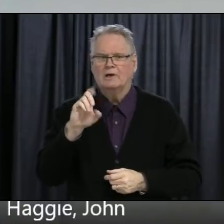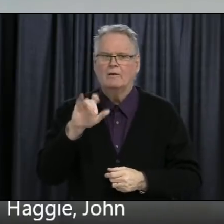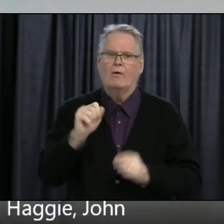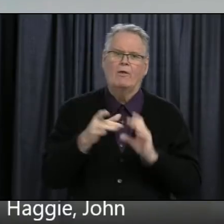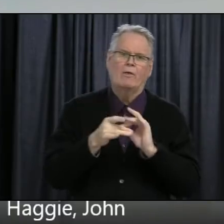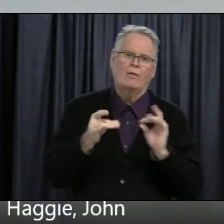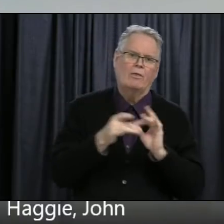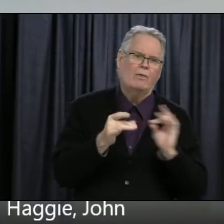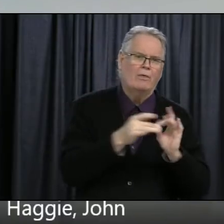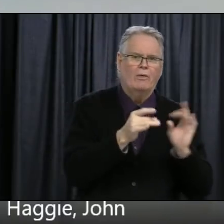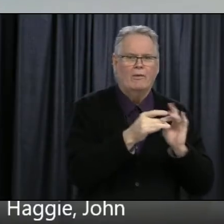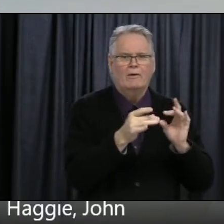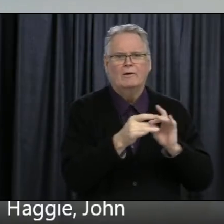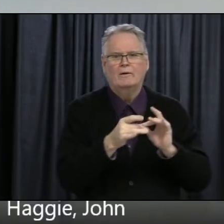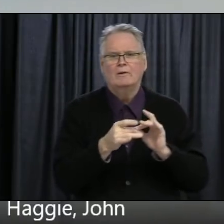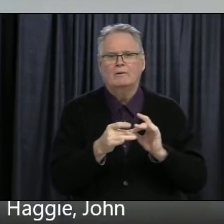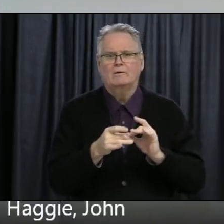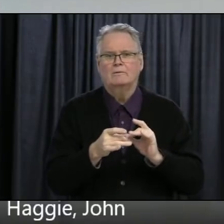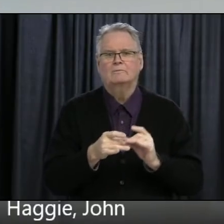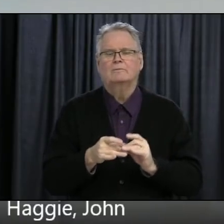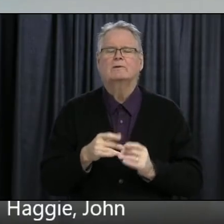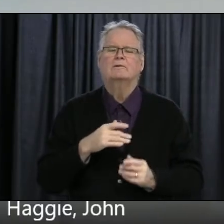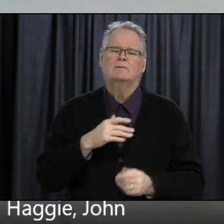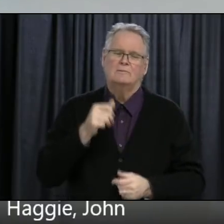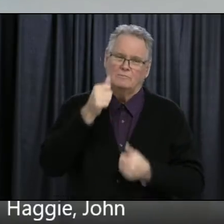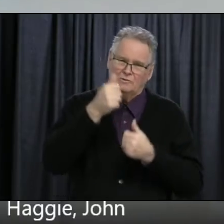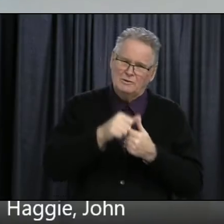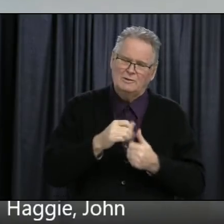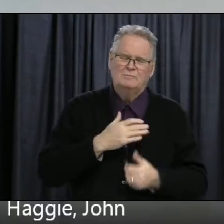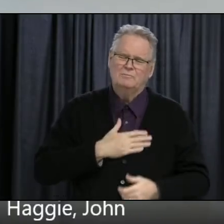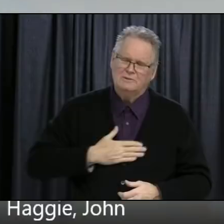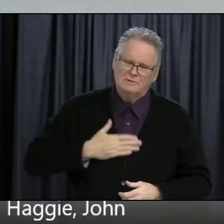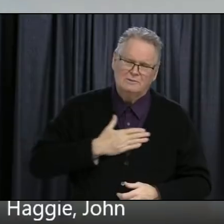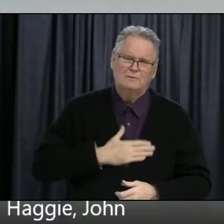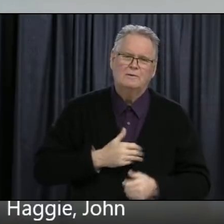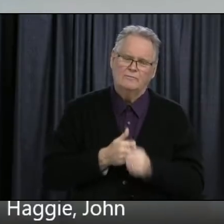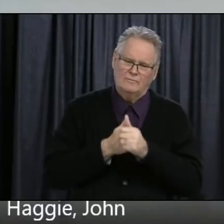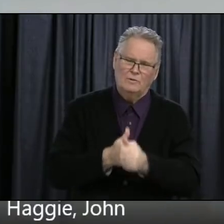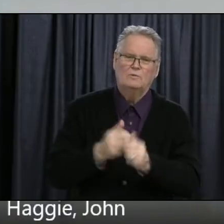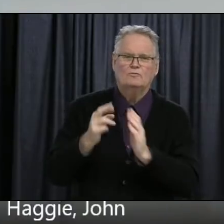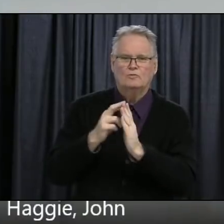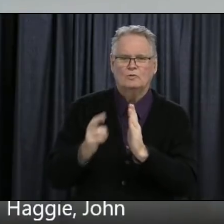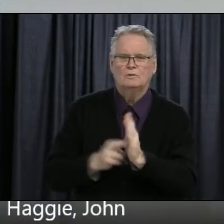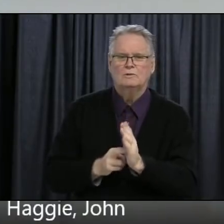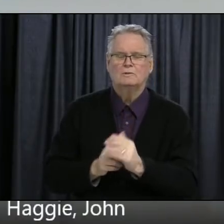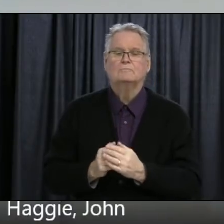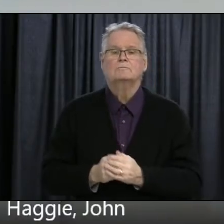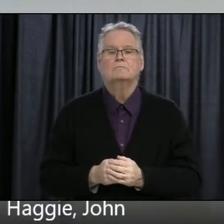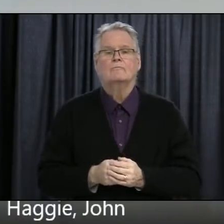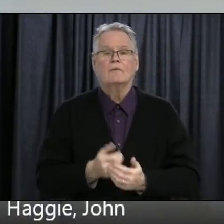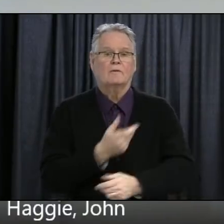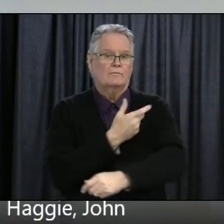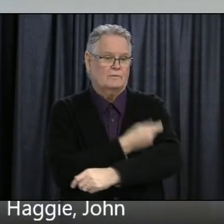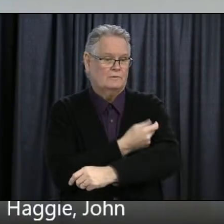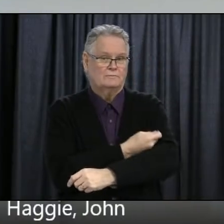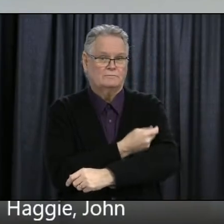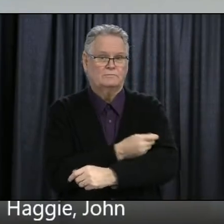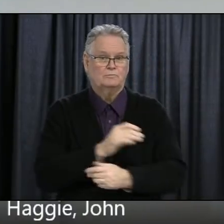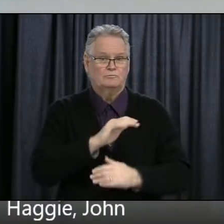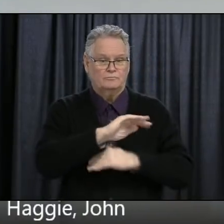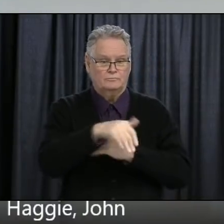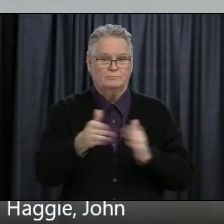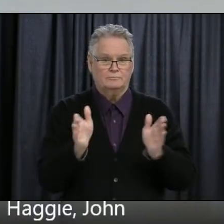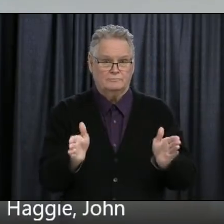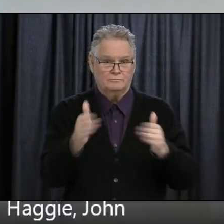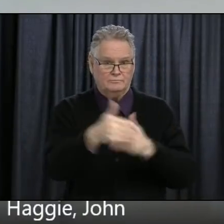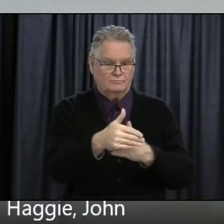such time as we have sufficient vaccine administered. And to echo the Premier's comment, while we're going through it in